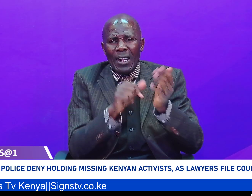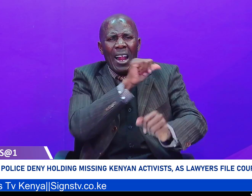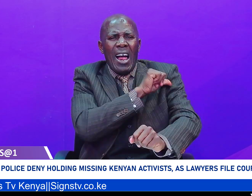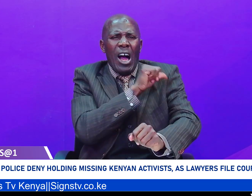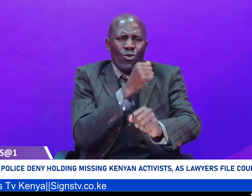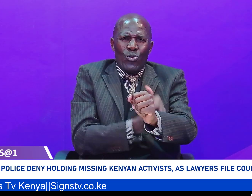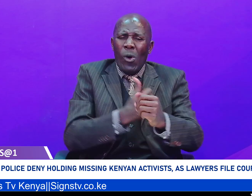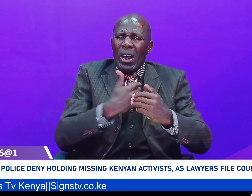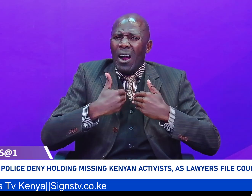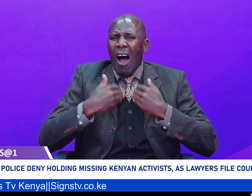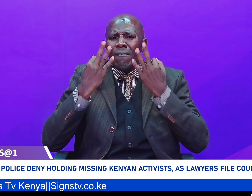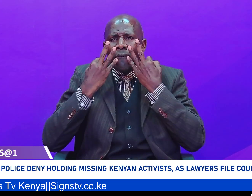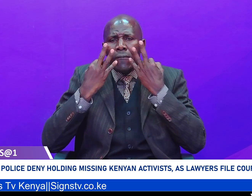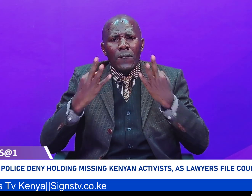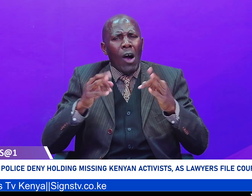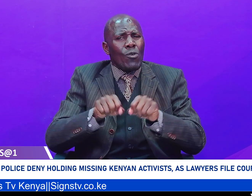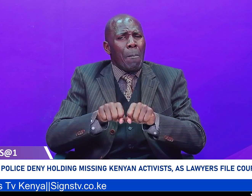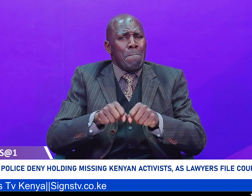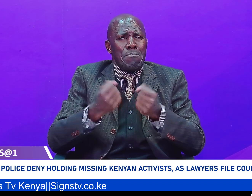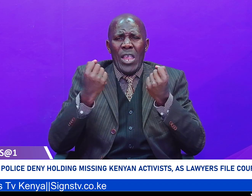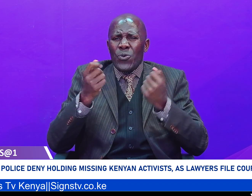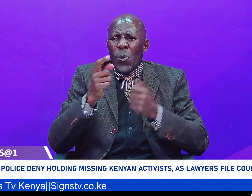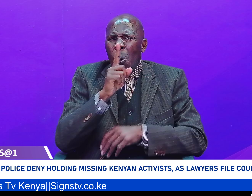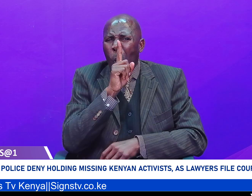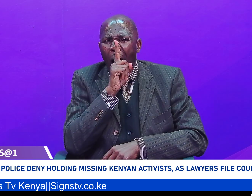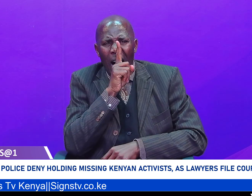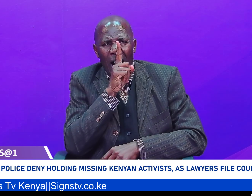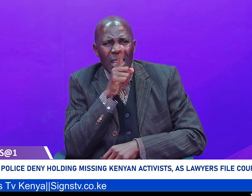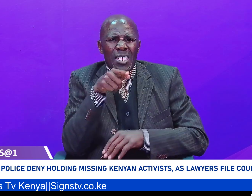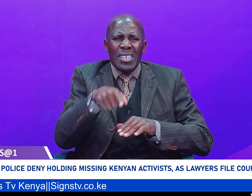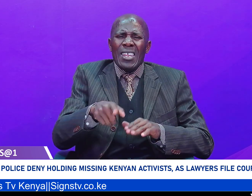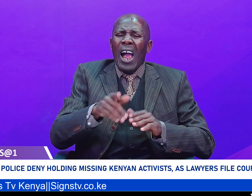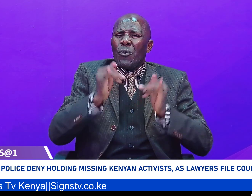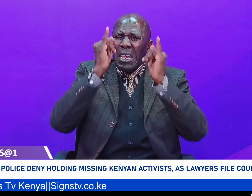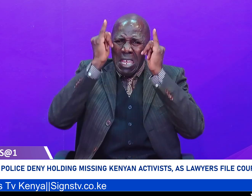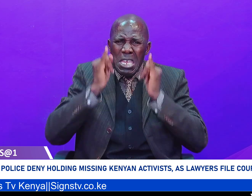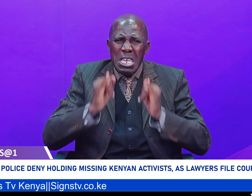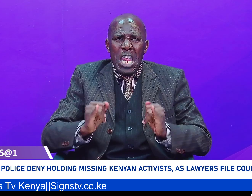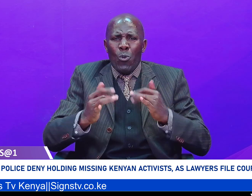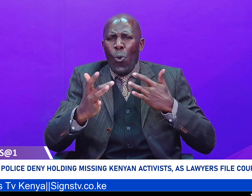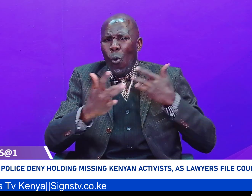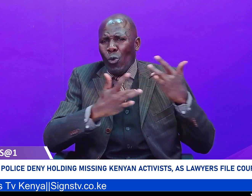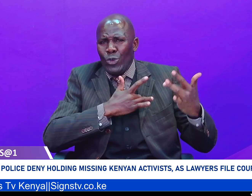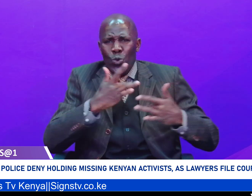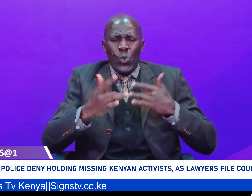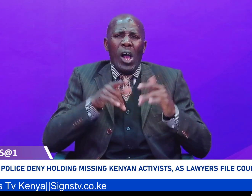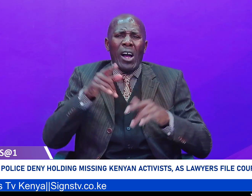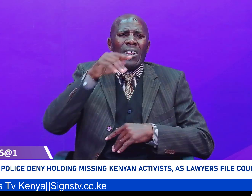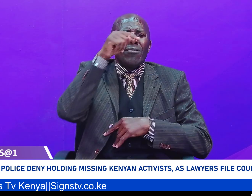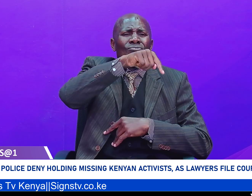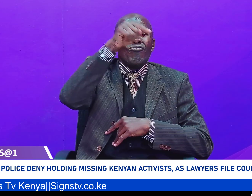Ugandan authorities have finally broken their silence, sparking renewed